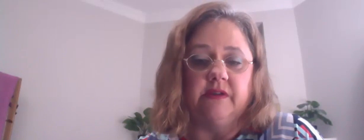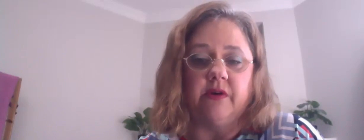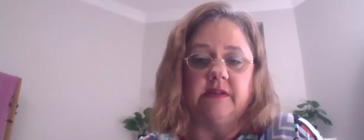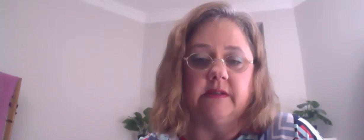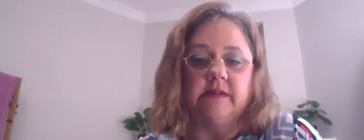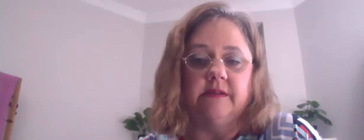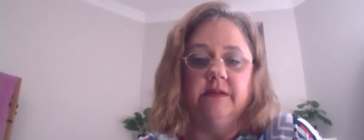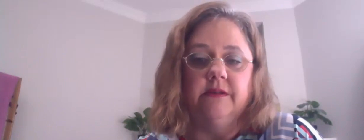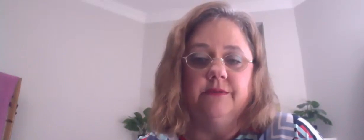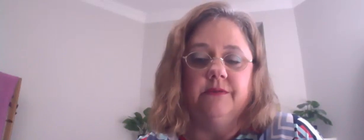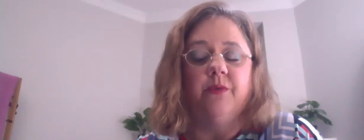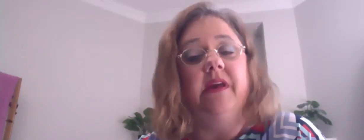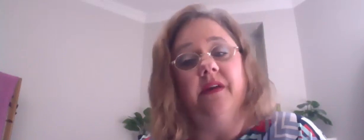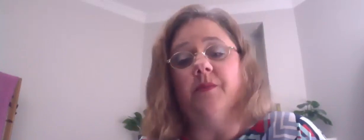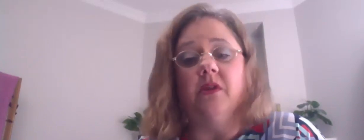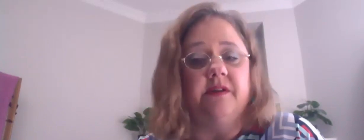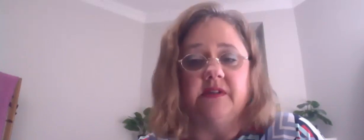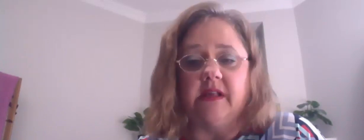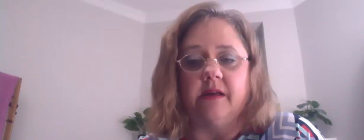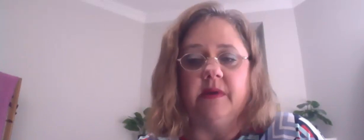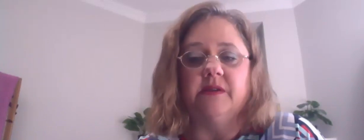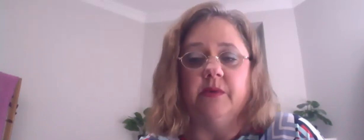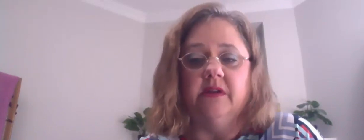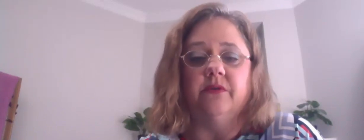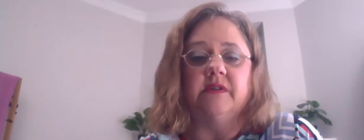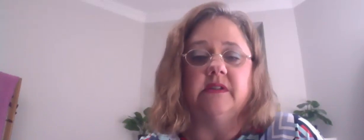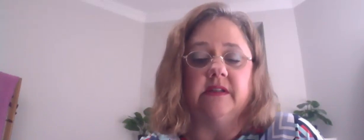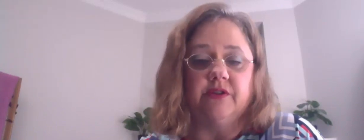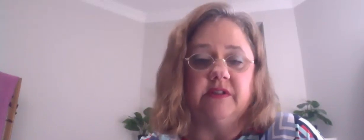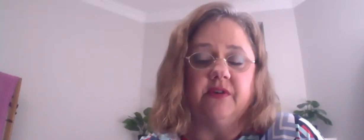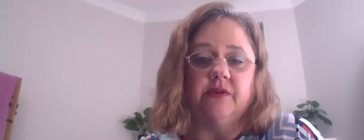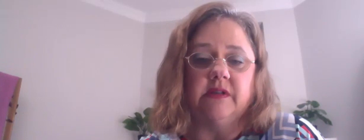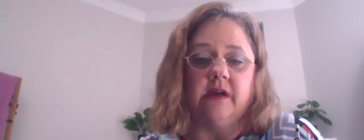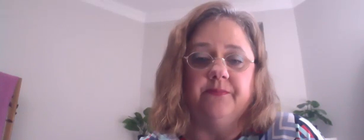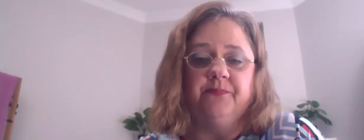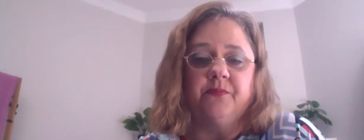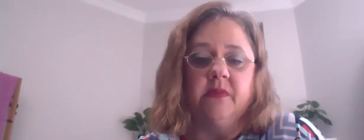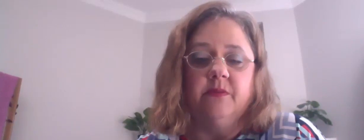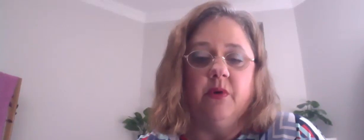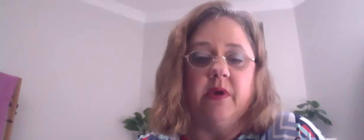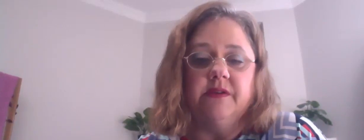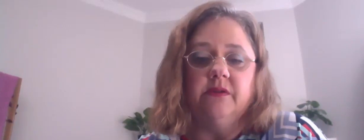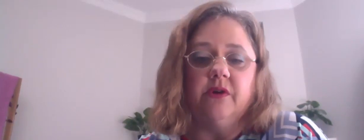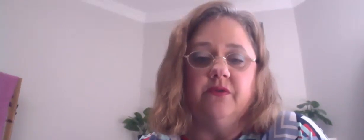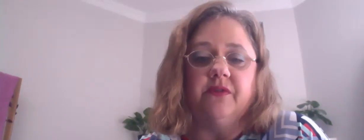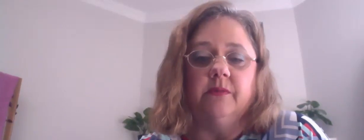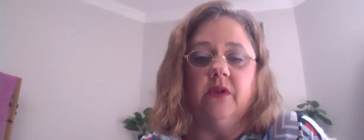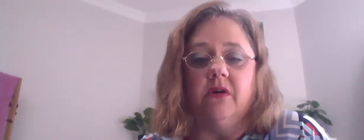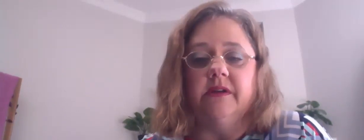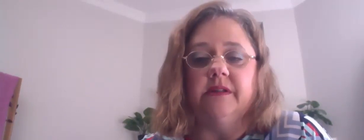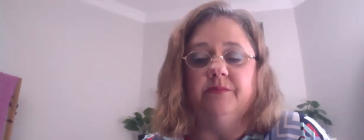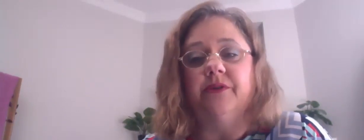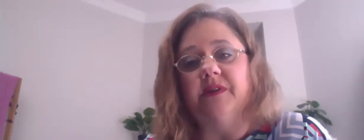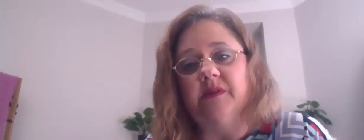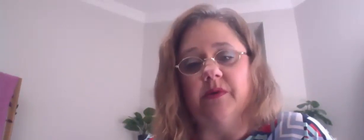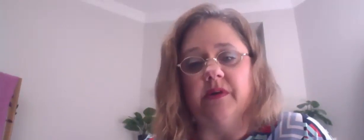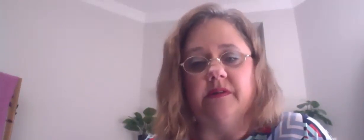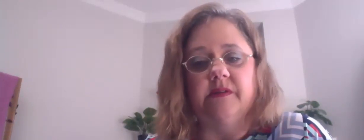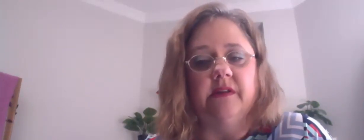during this crisis. Now, we cut them a lot of slack because we know this is such a difficult time. But we also know from long and